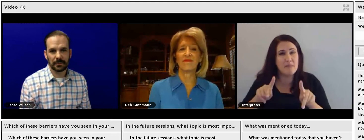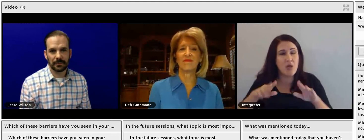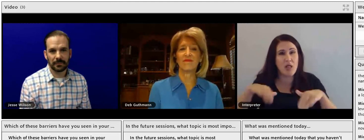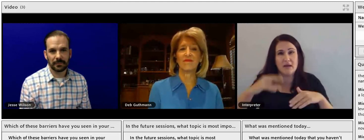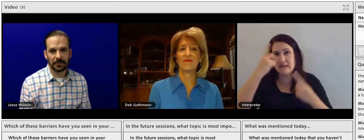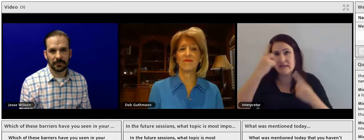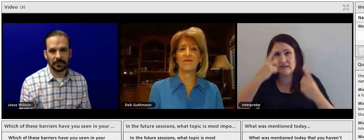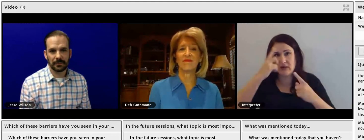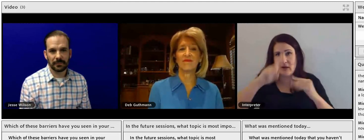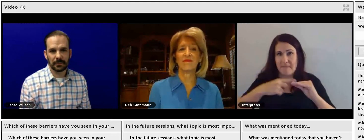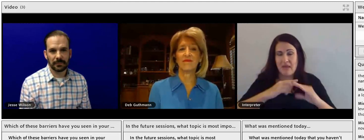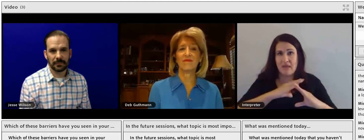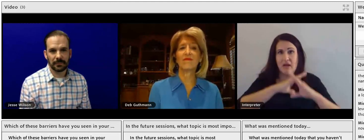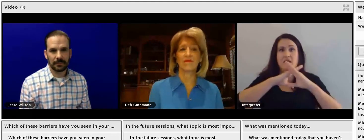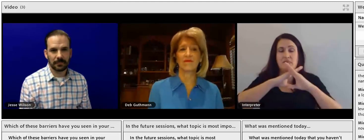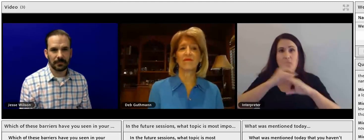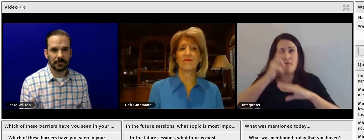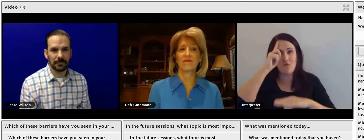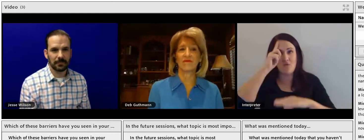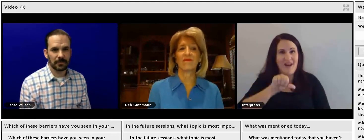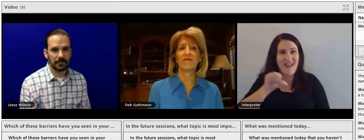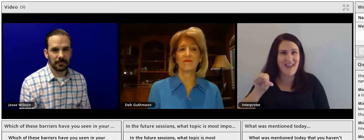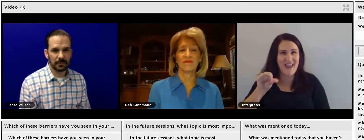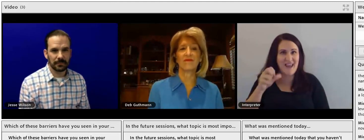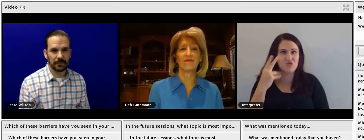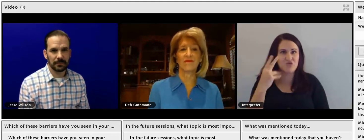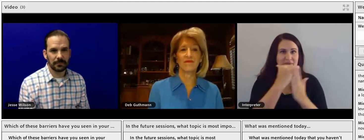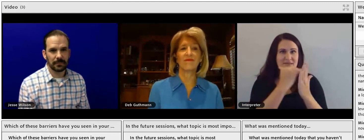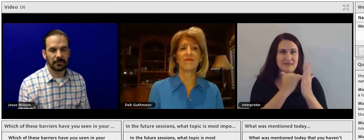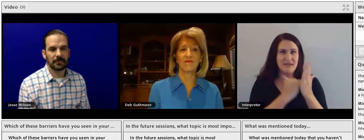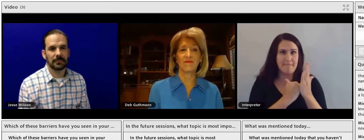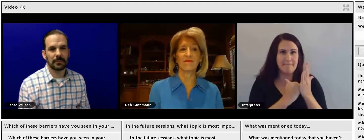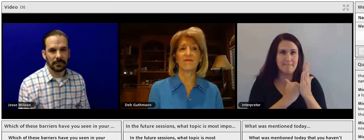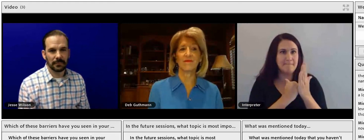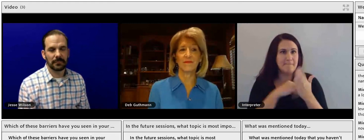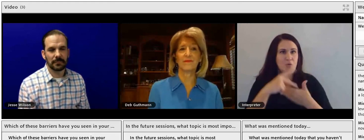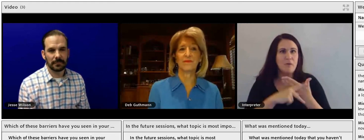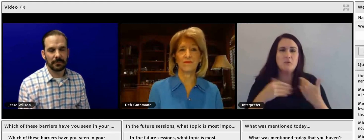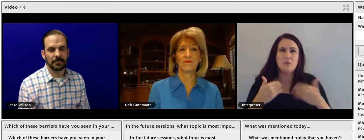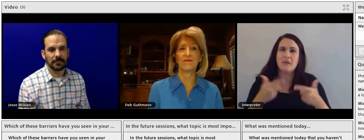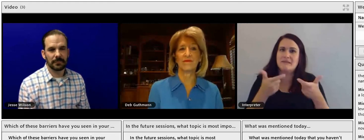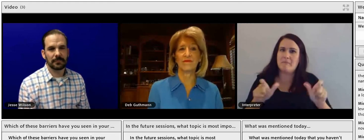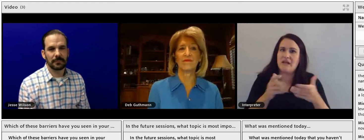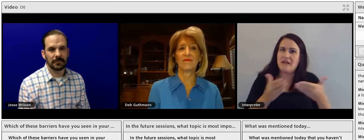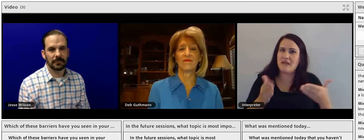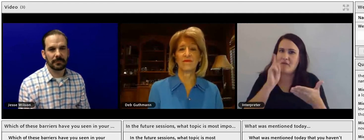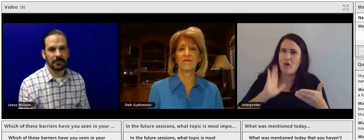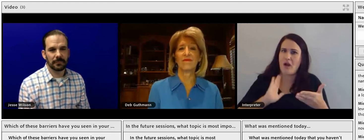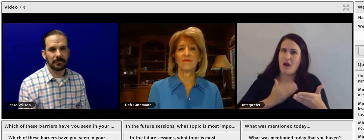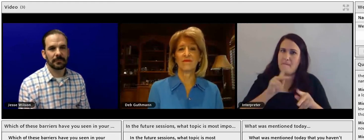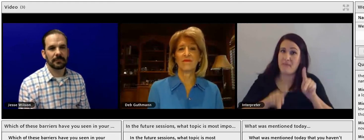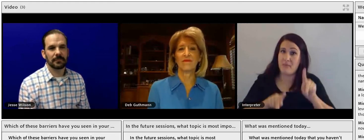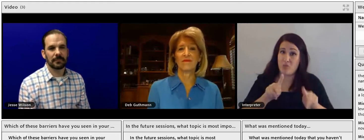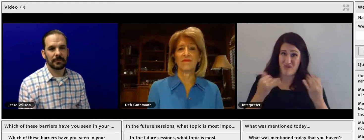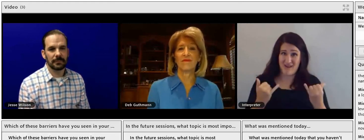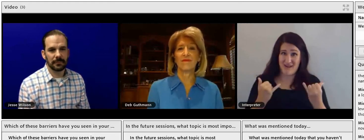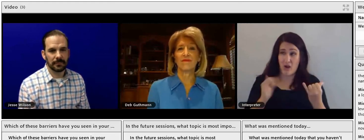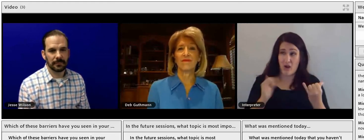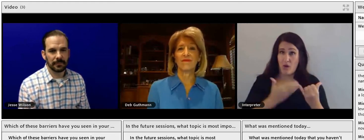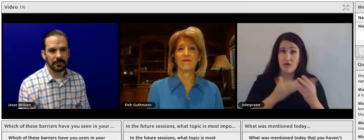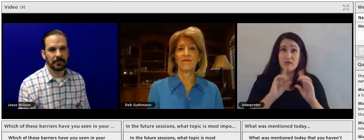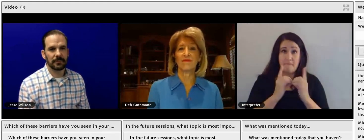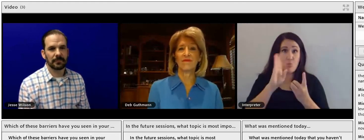the obstacles to AA and for 12 steps, and that is a huge factor for our folks. Right now, our department will